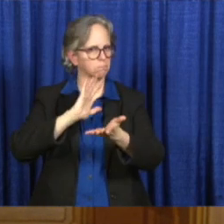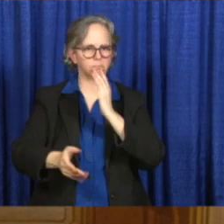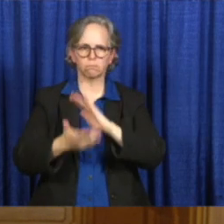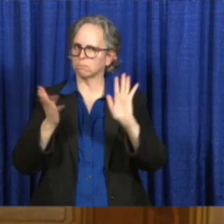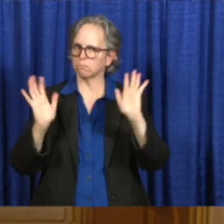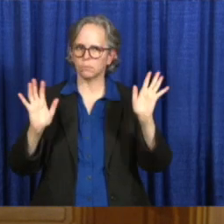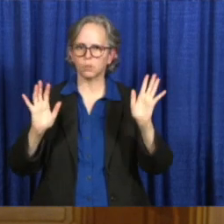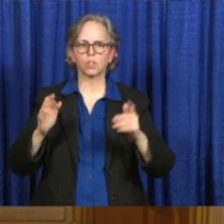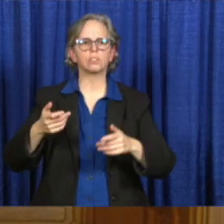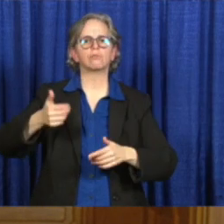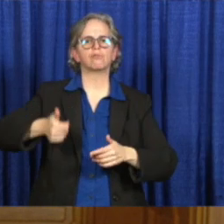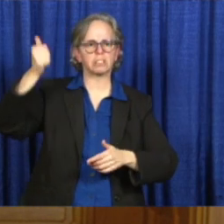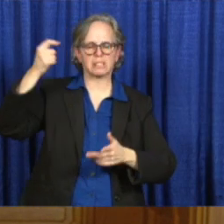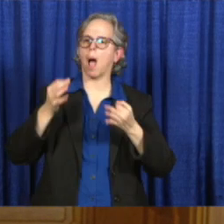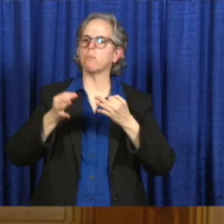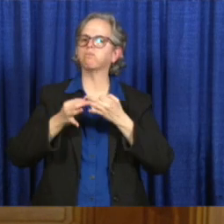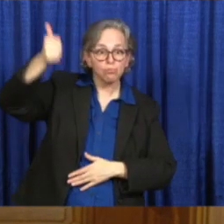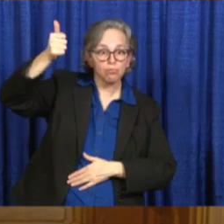expect.